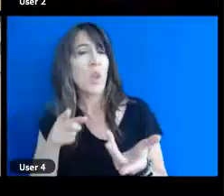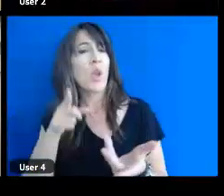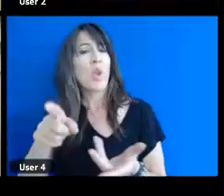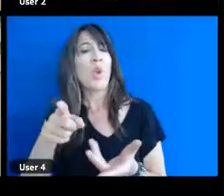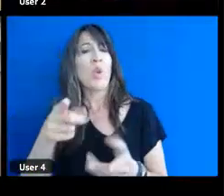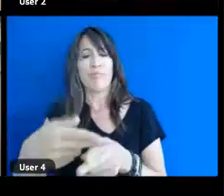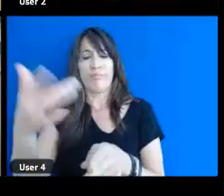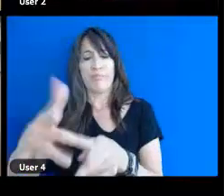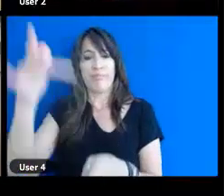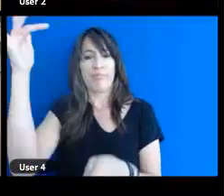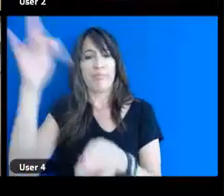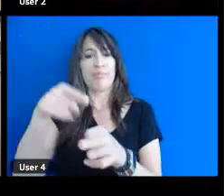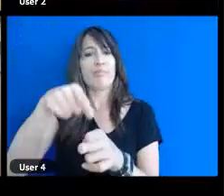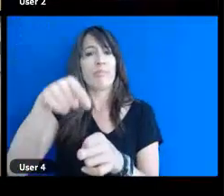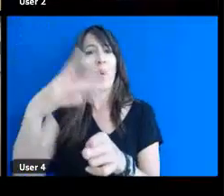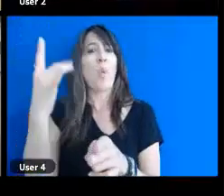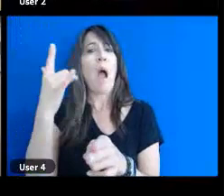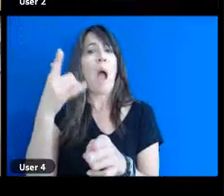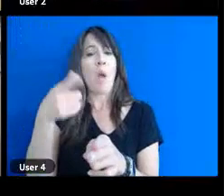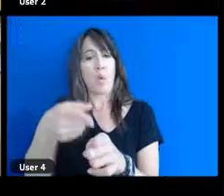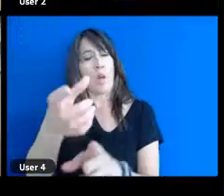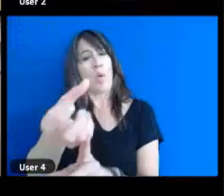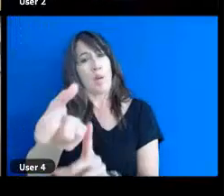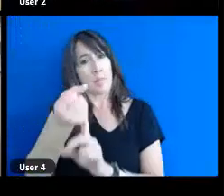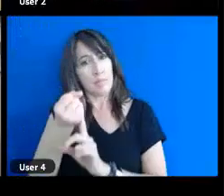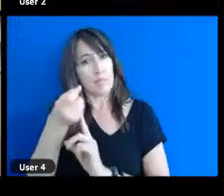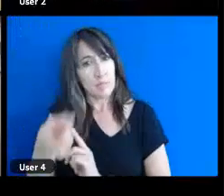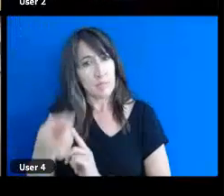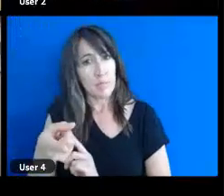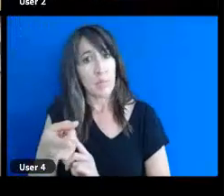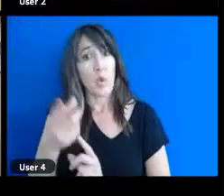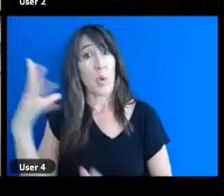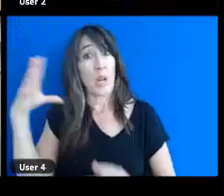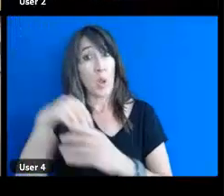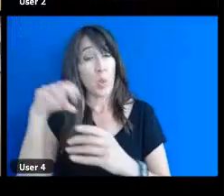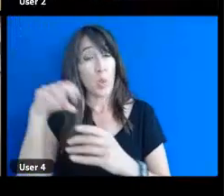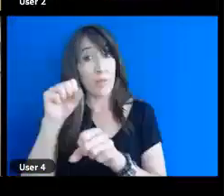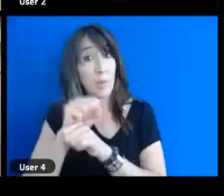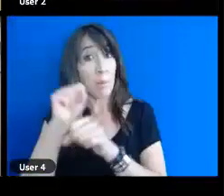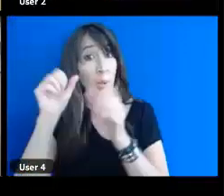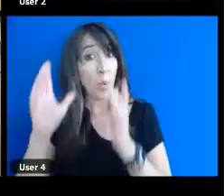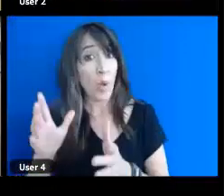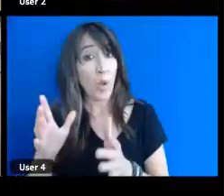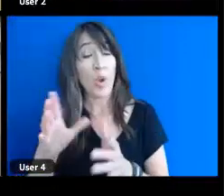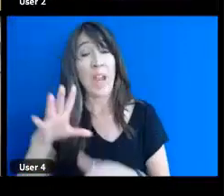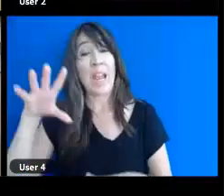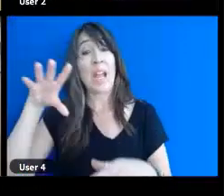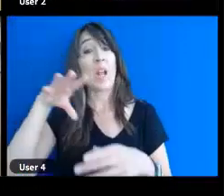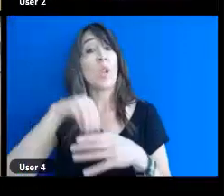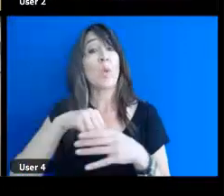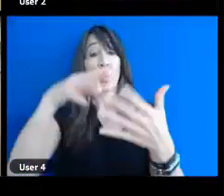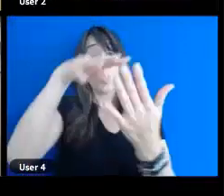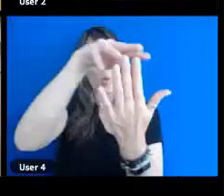small business, a medium business, or a large business. What makes you stand out as an employer of choice, as an inclusive employer